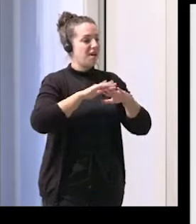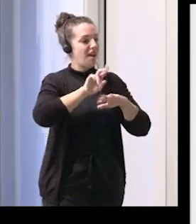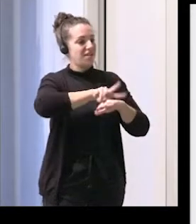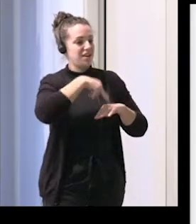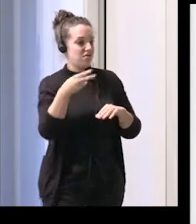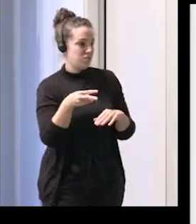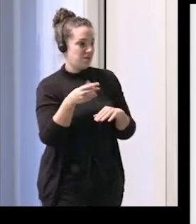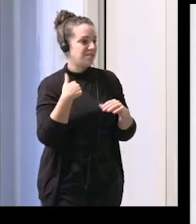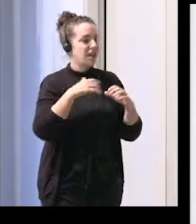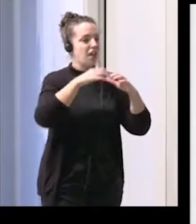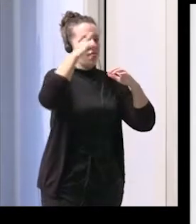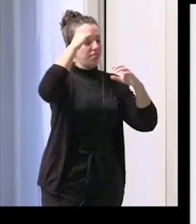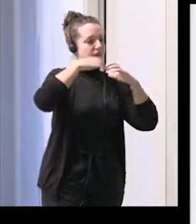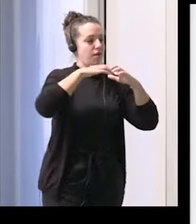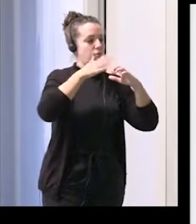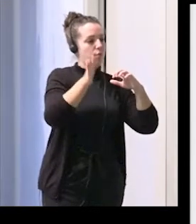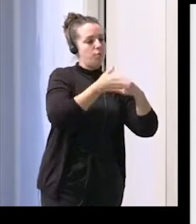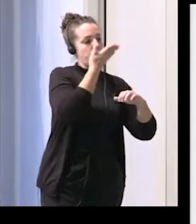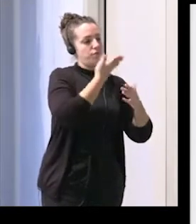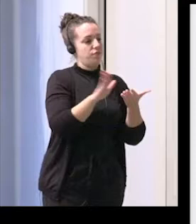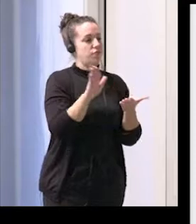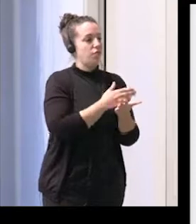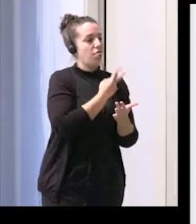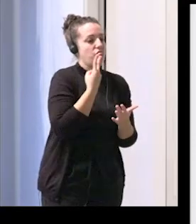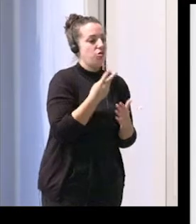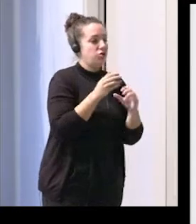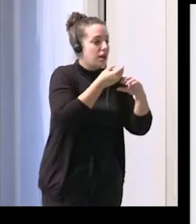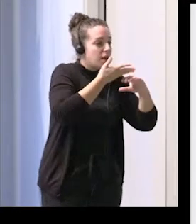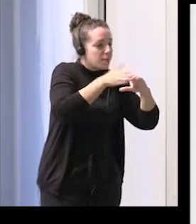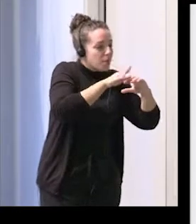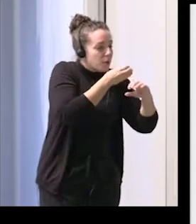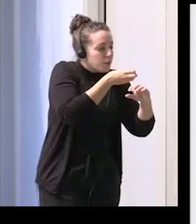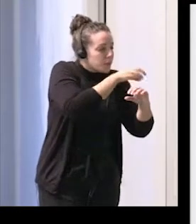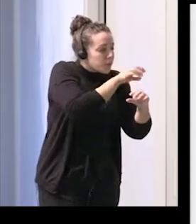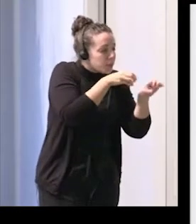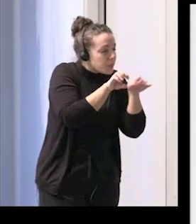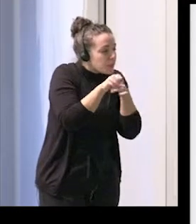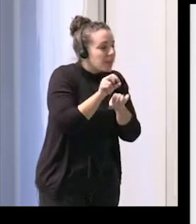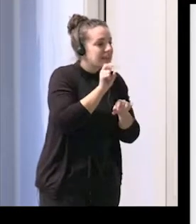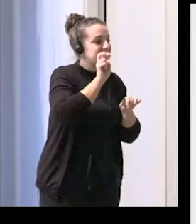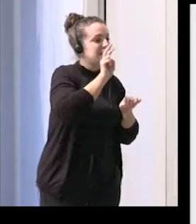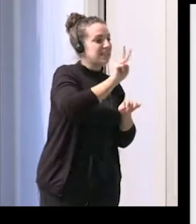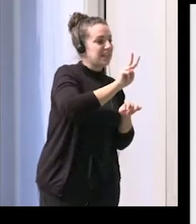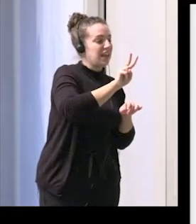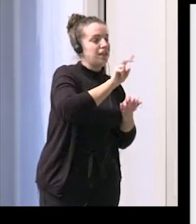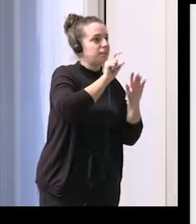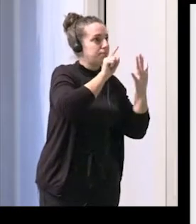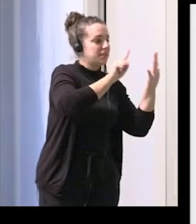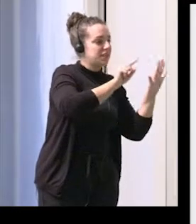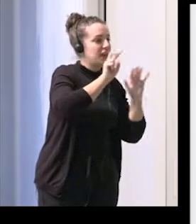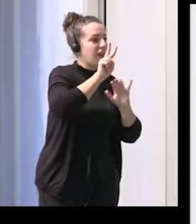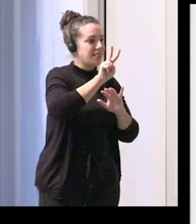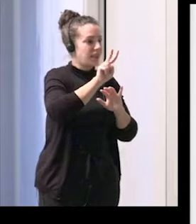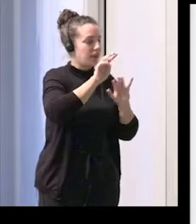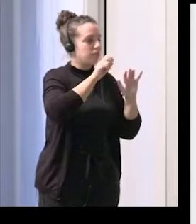into very tiny spaces, 64,000 spaces we divide the brain into. And these